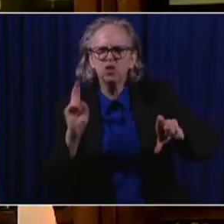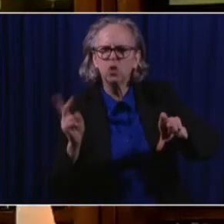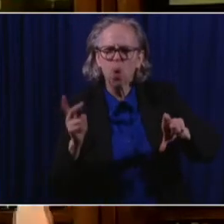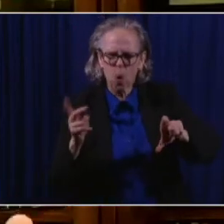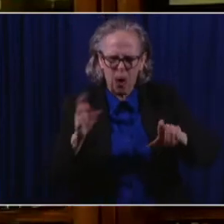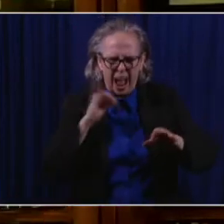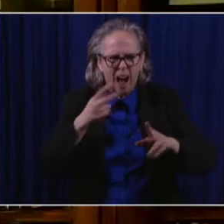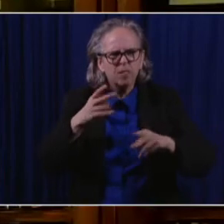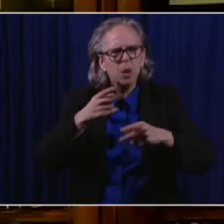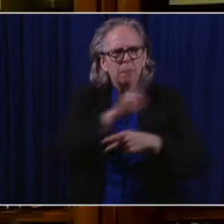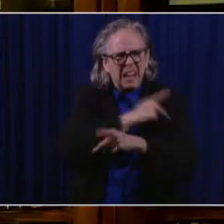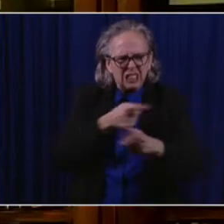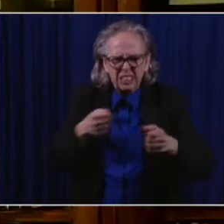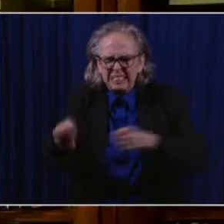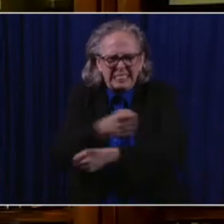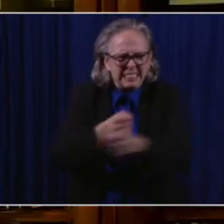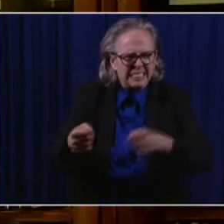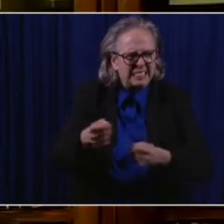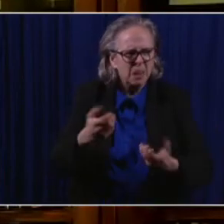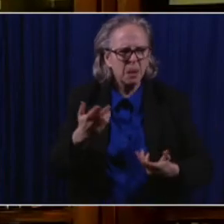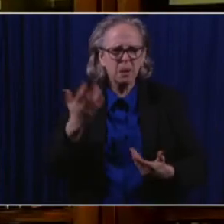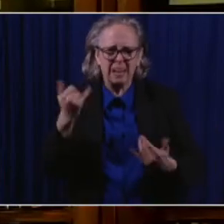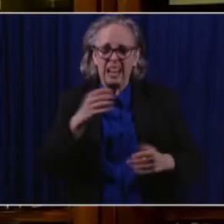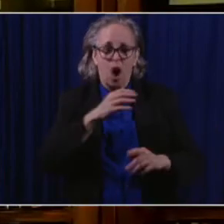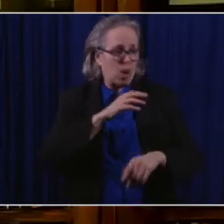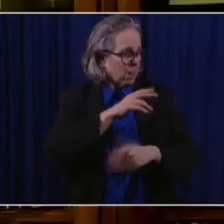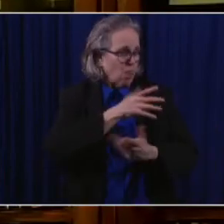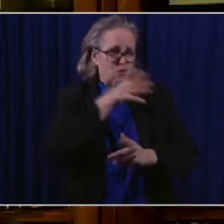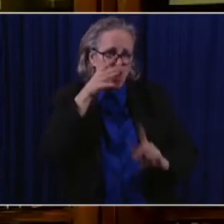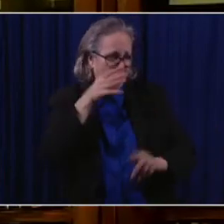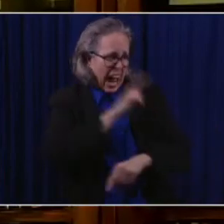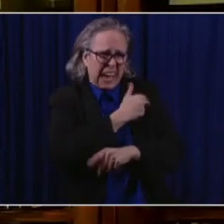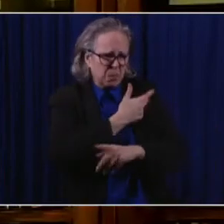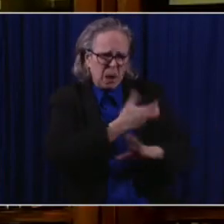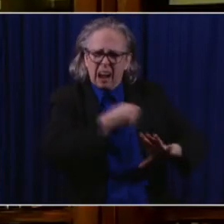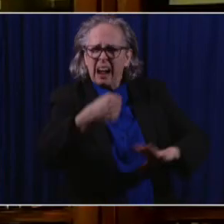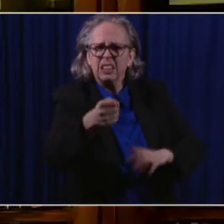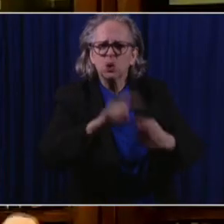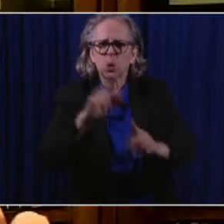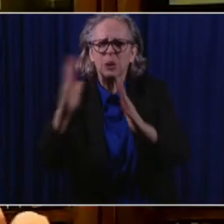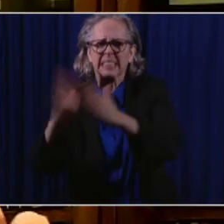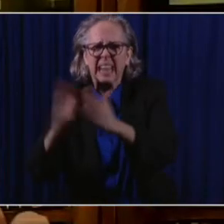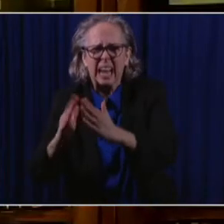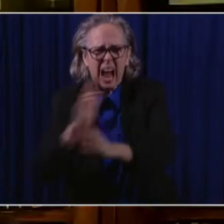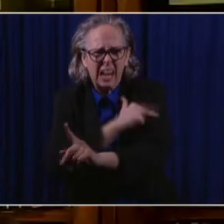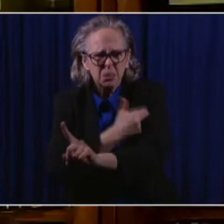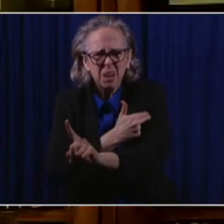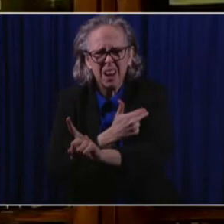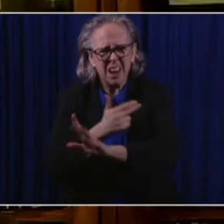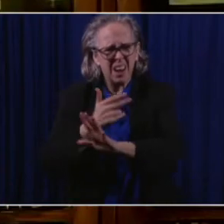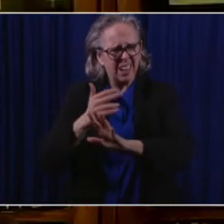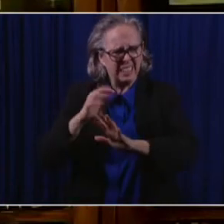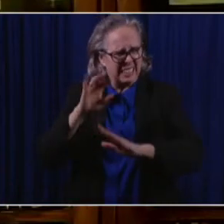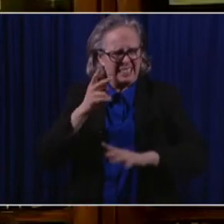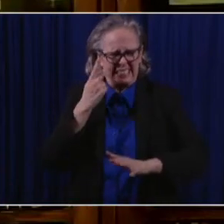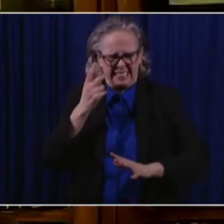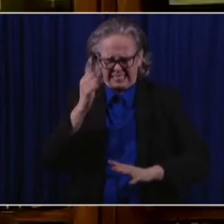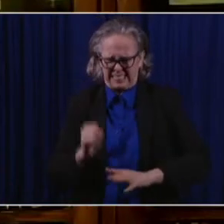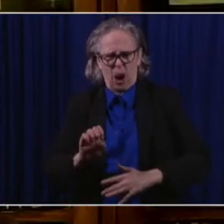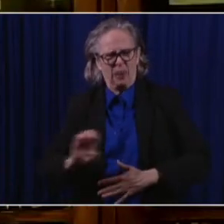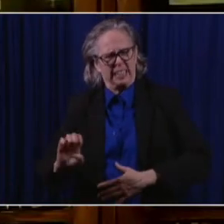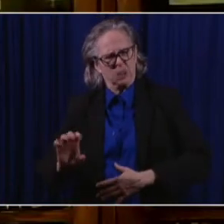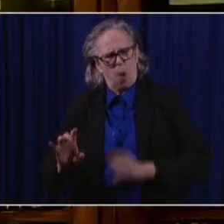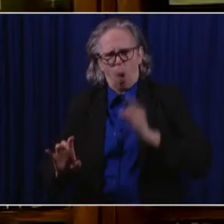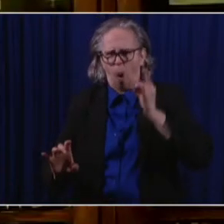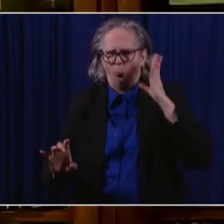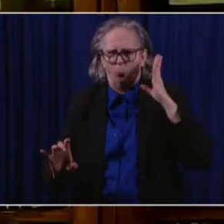come to Columbus for. What we're seeing are hospitals, Holzer and Gallipolis and Adena and Chillicothe trading patients back